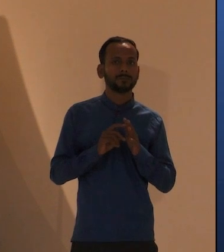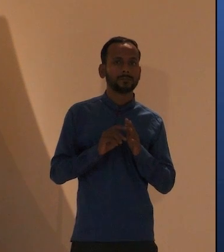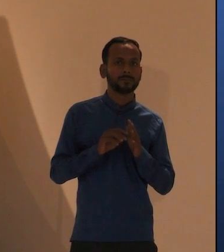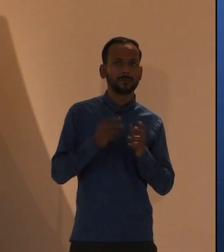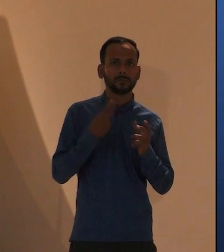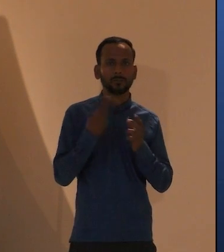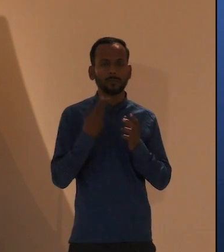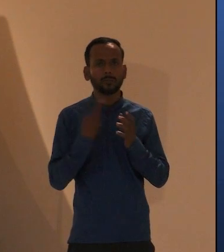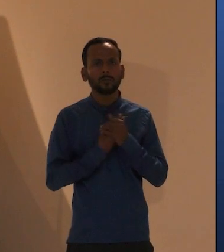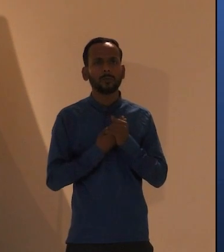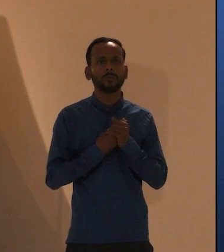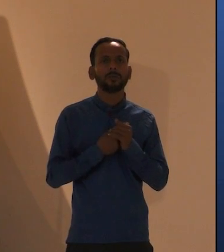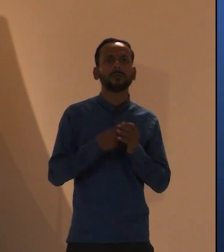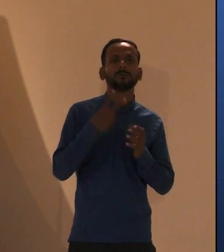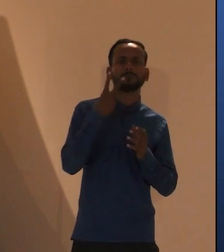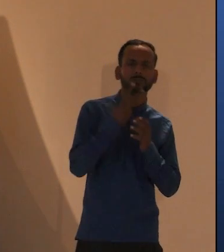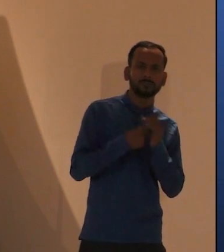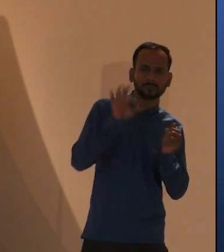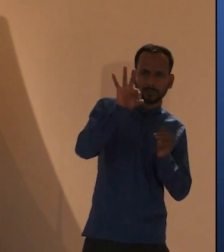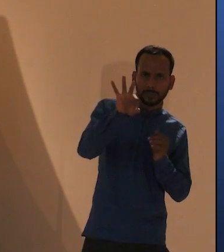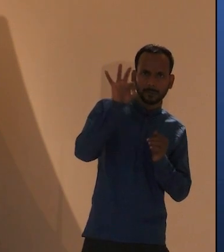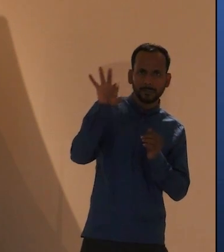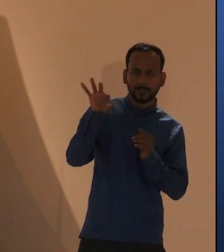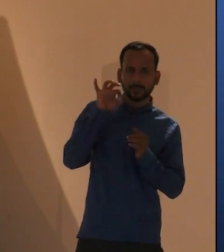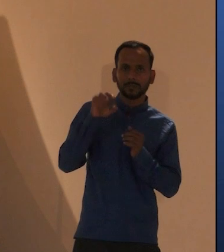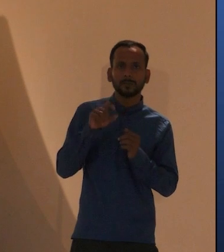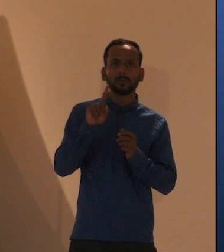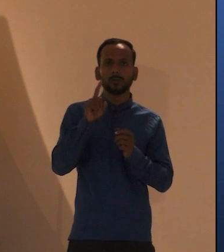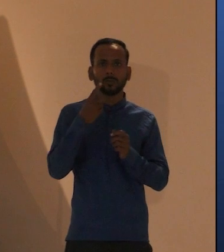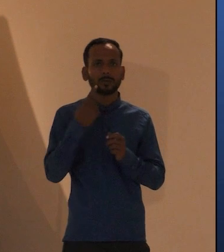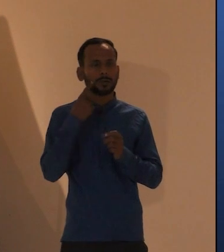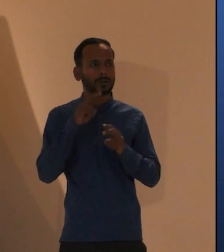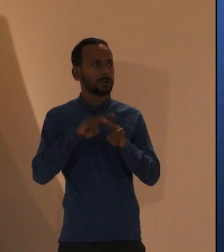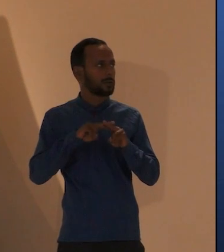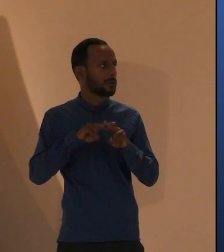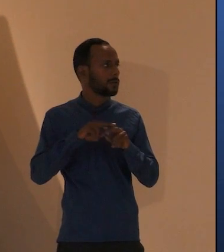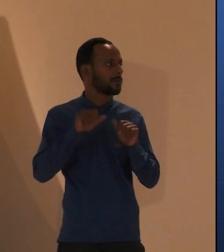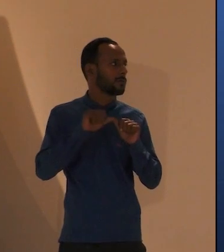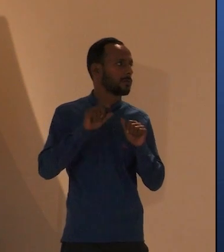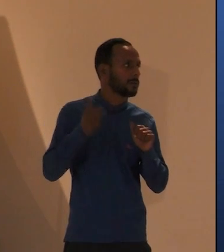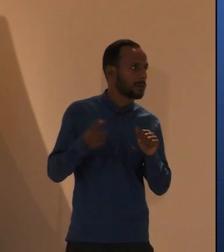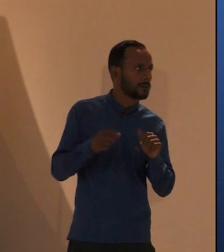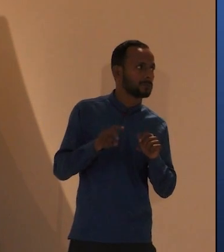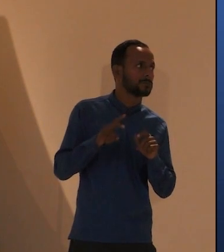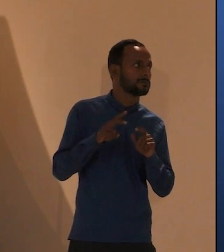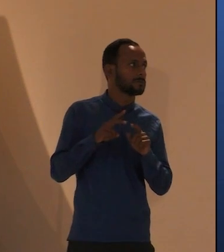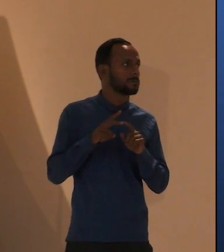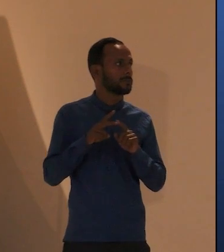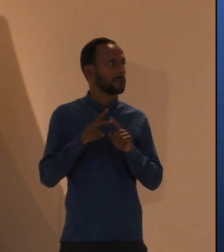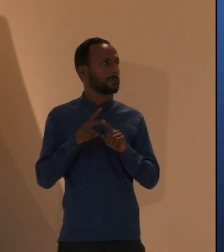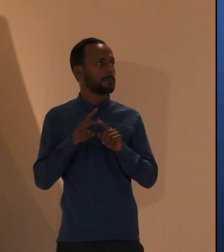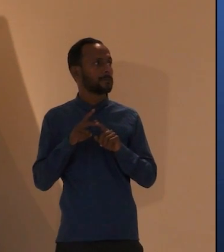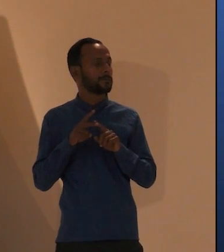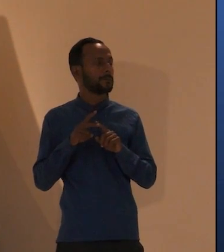were selected for two projects by IFA. One is the scholarly project. It has been talked about by Arjun Motwani, who does this